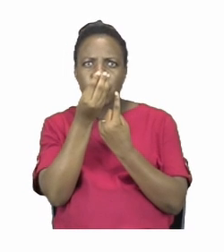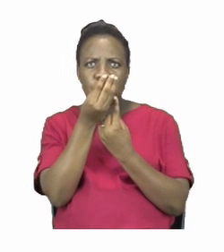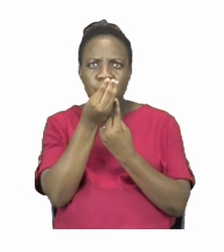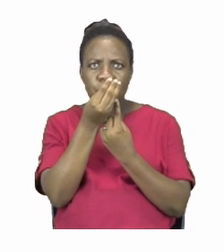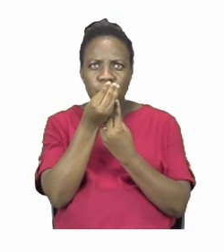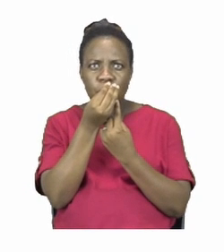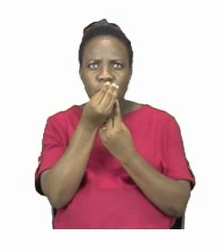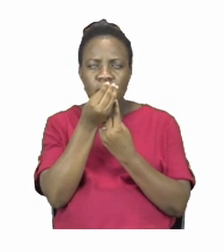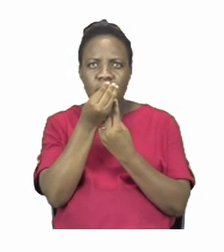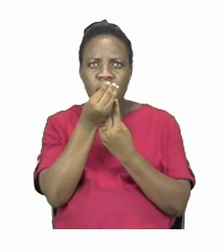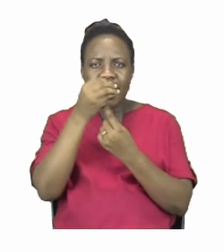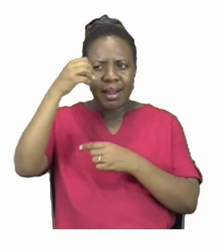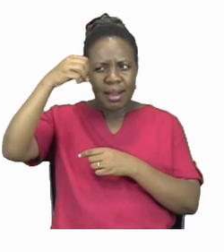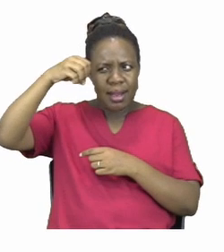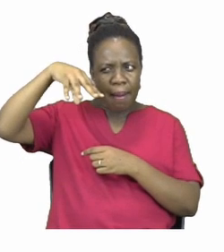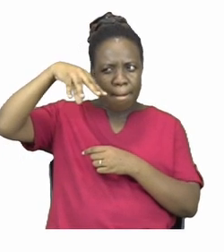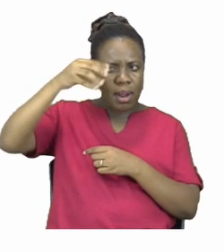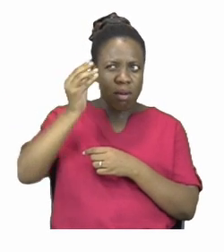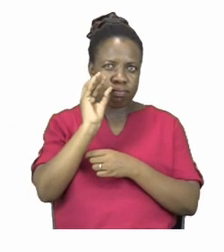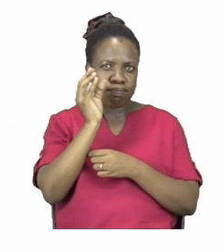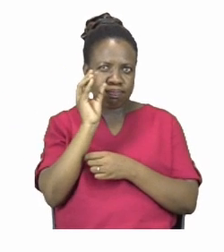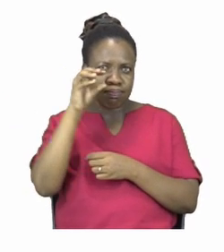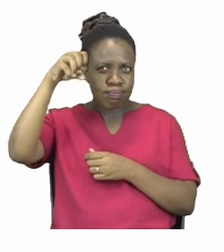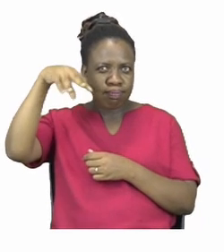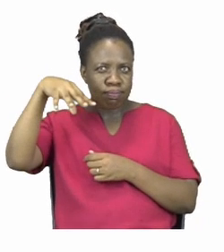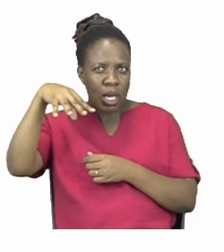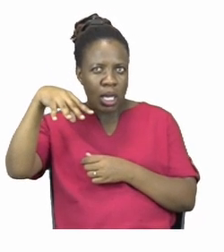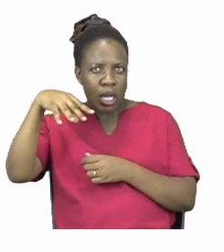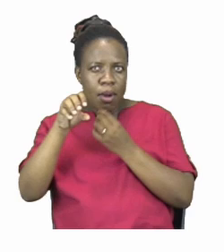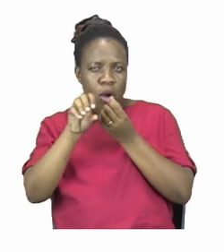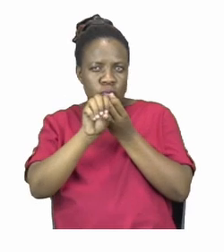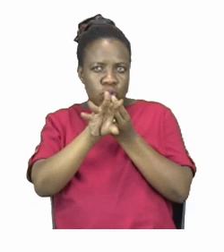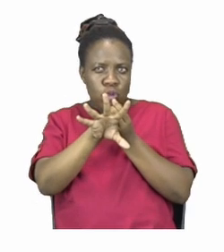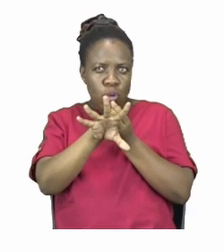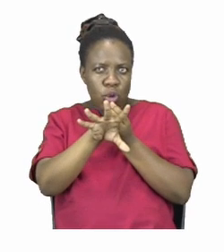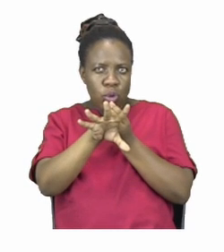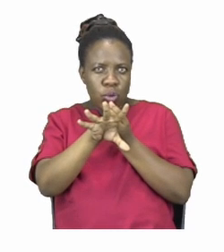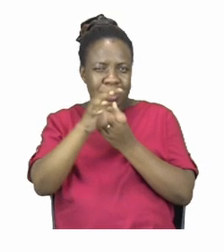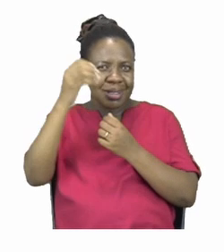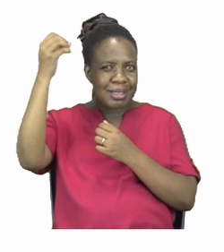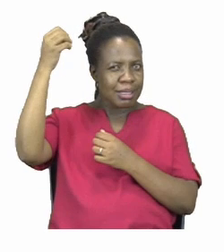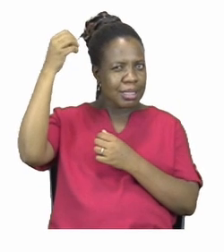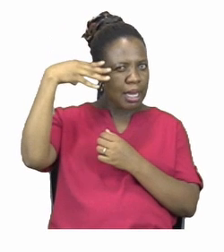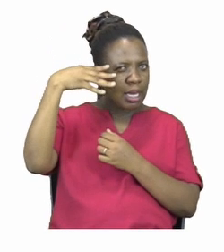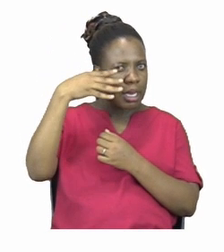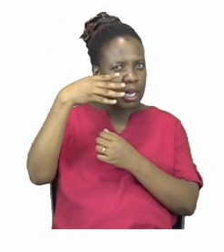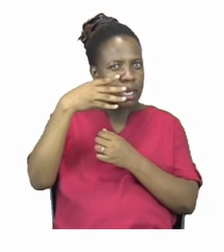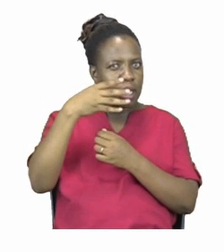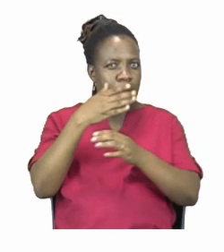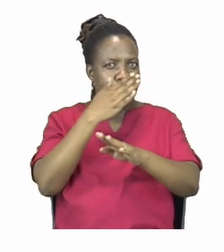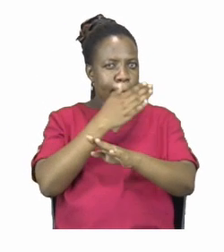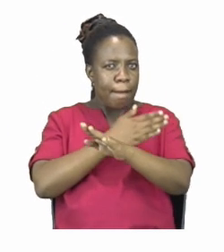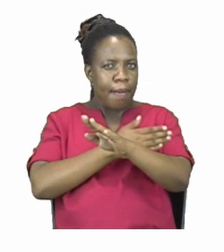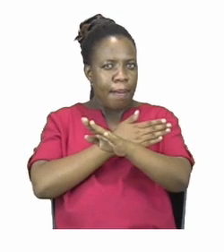you or at the bottom of the word search you have a fire, then you have a trumpet,